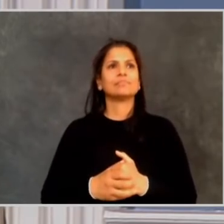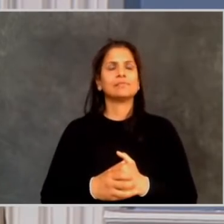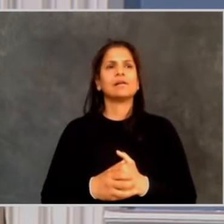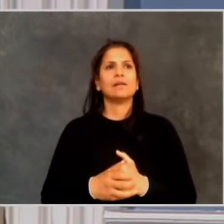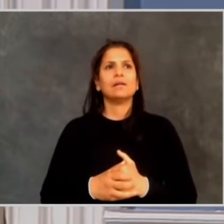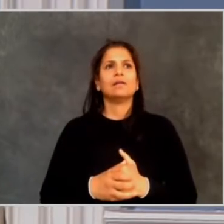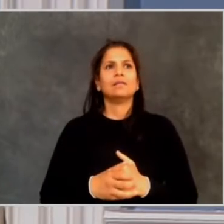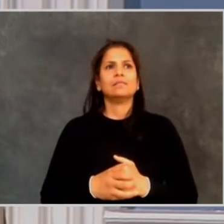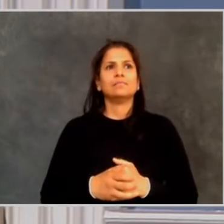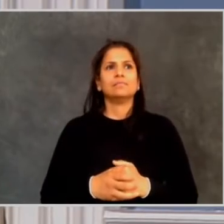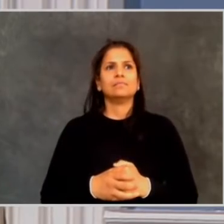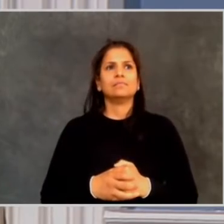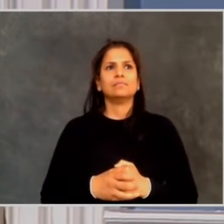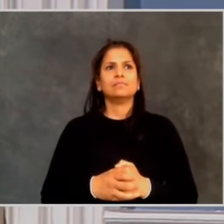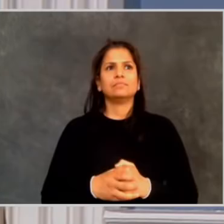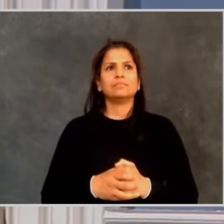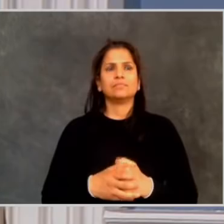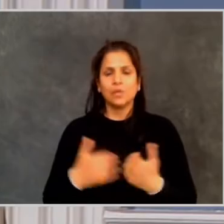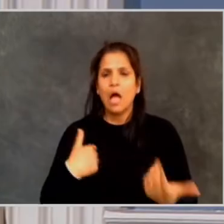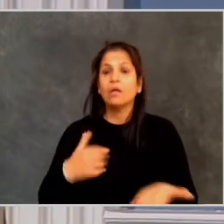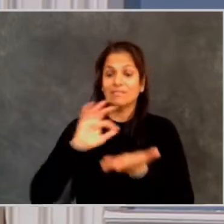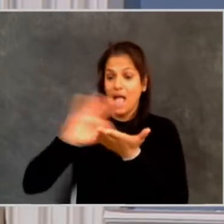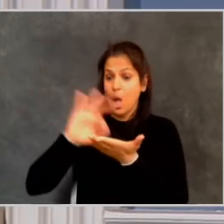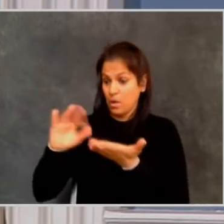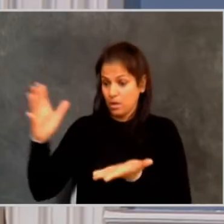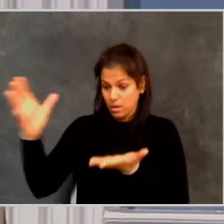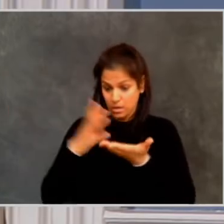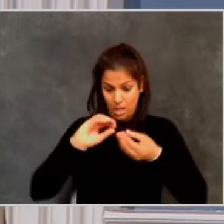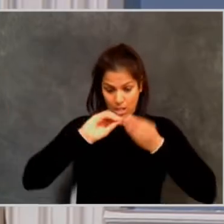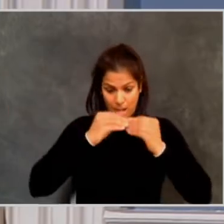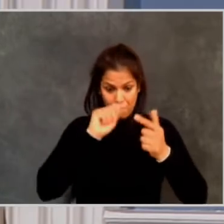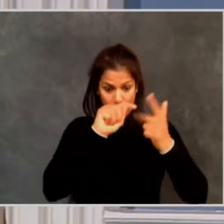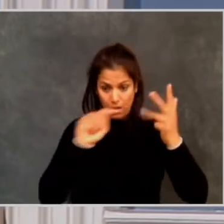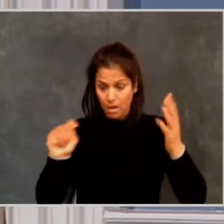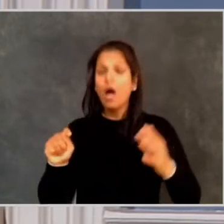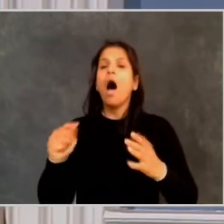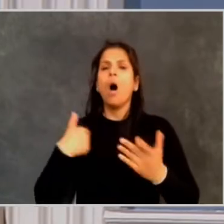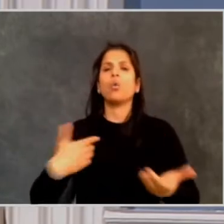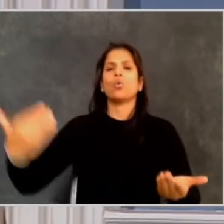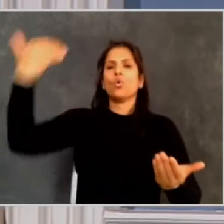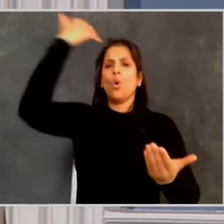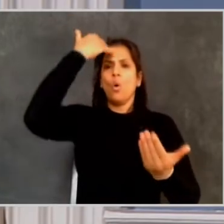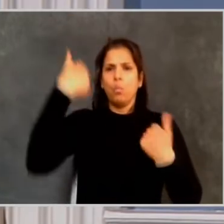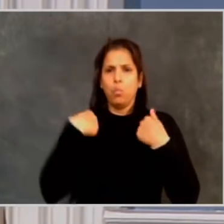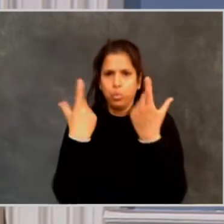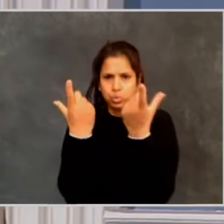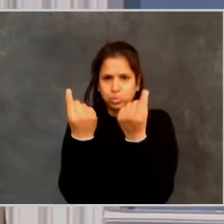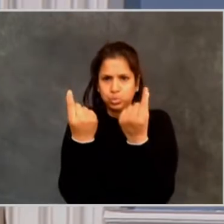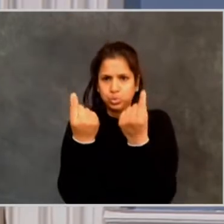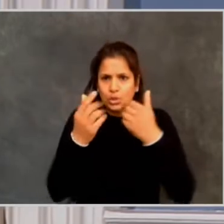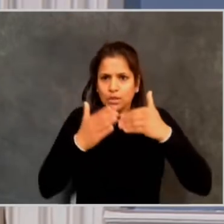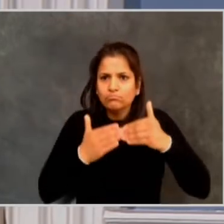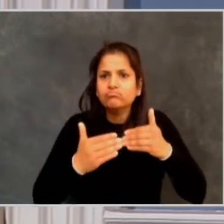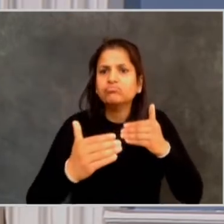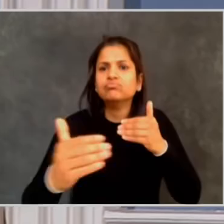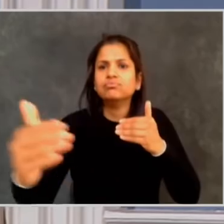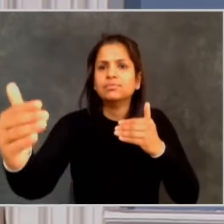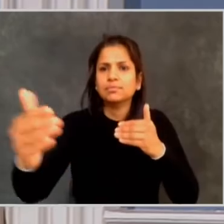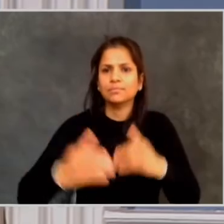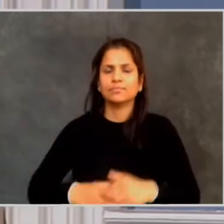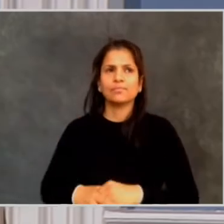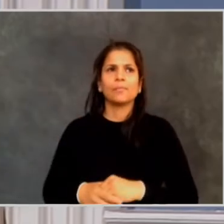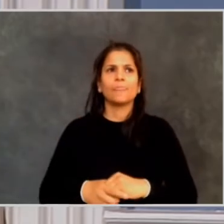meaning that, we're going directly into electronic health records at hospital systems because we